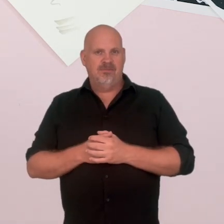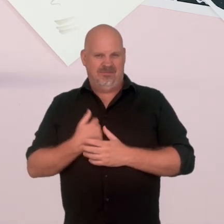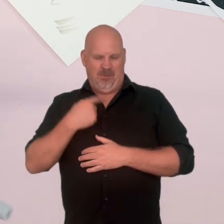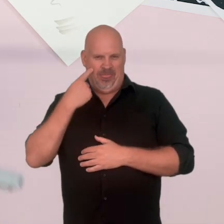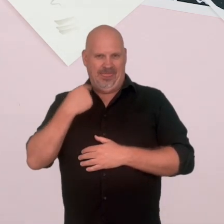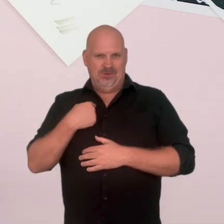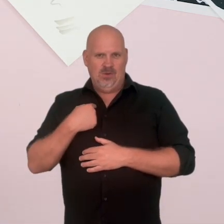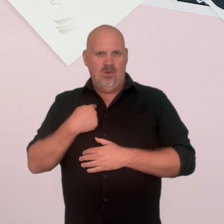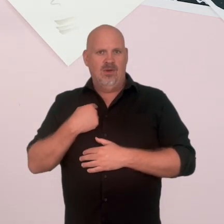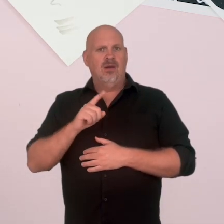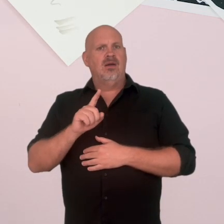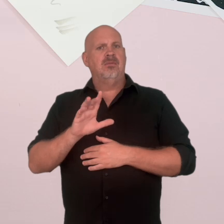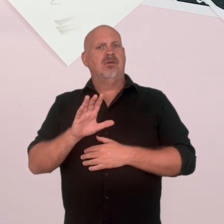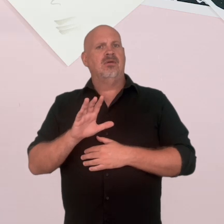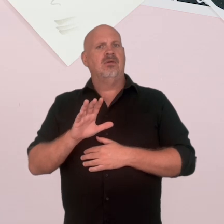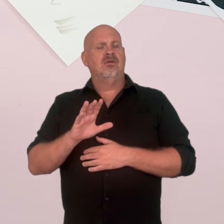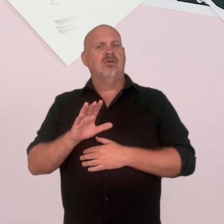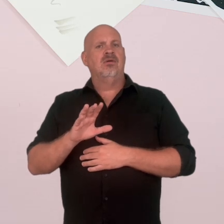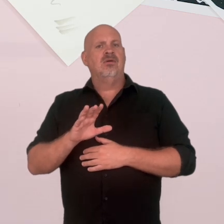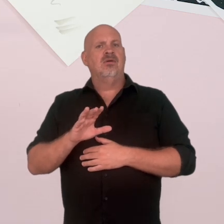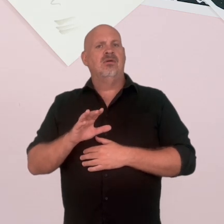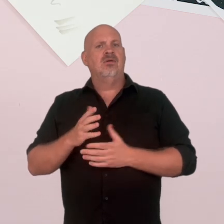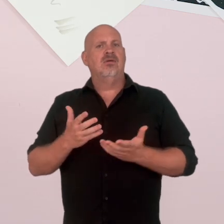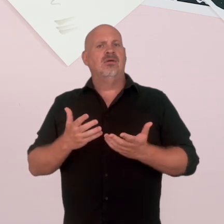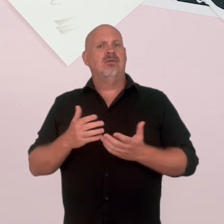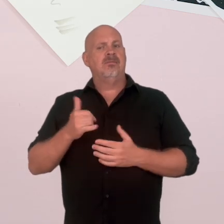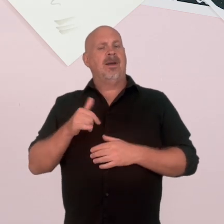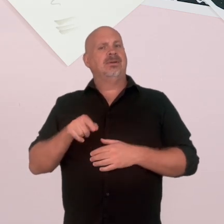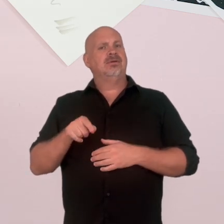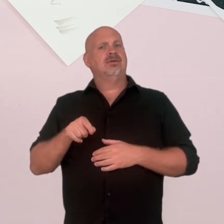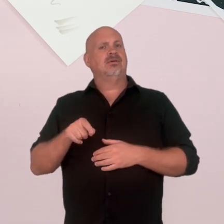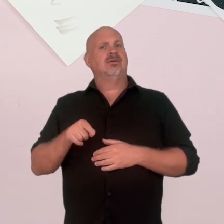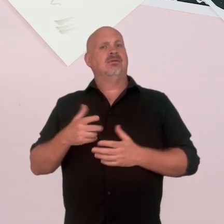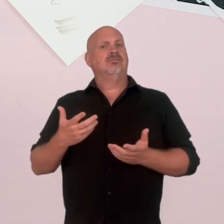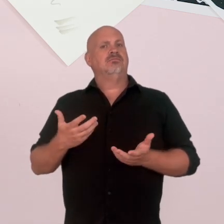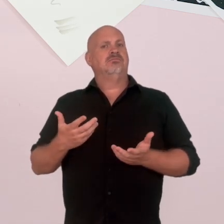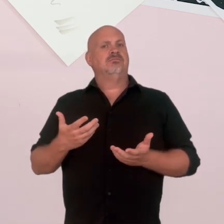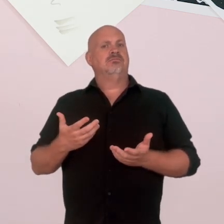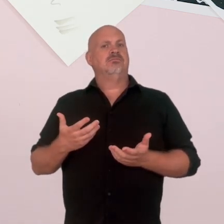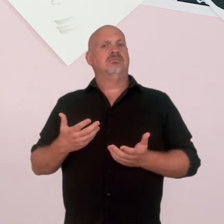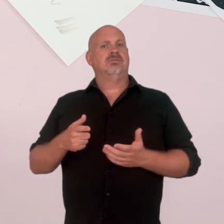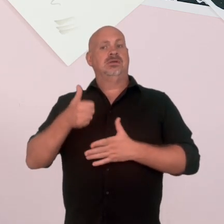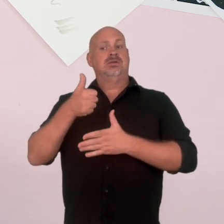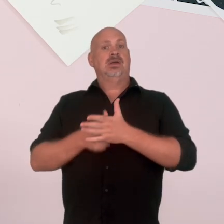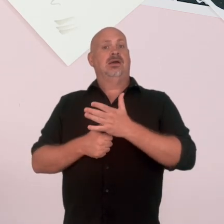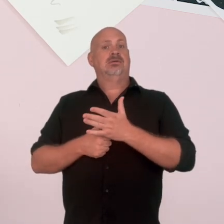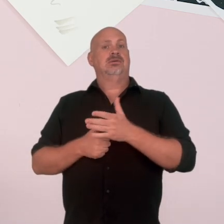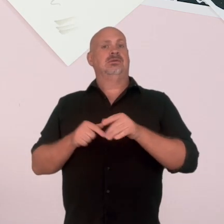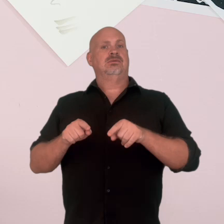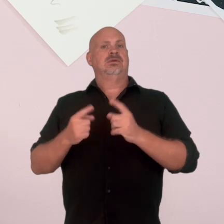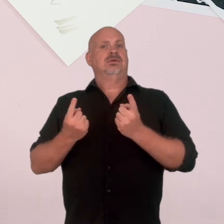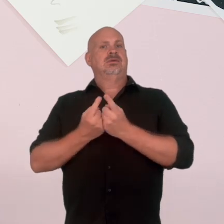But the point is, maybe this is a starting point for something else to